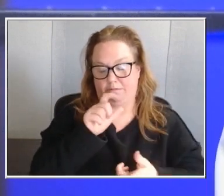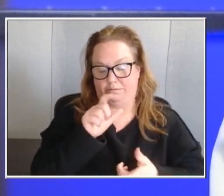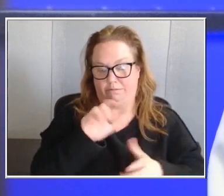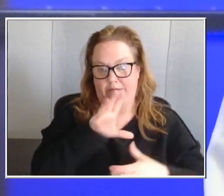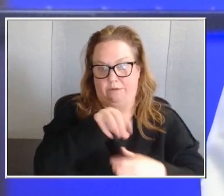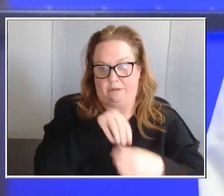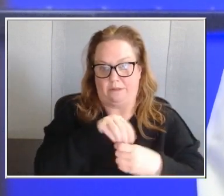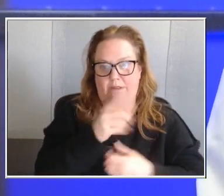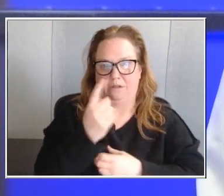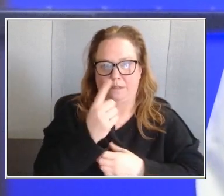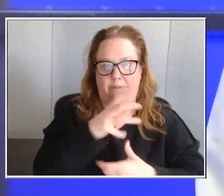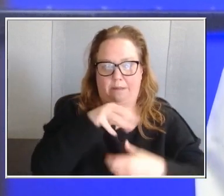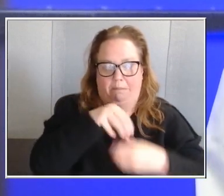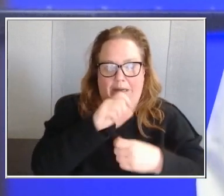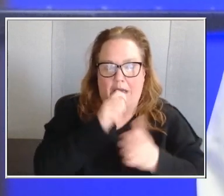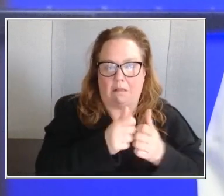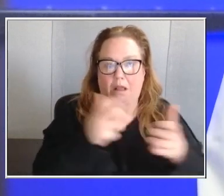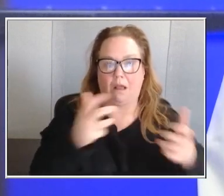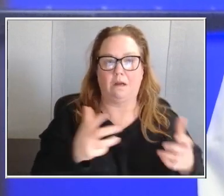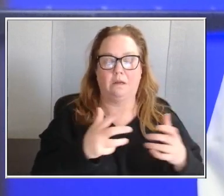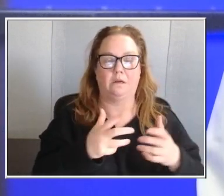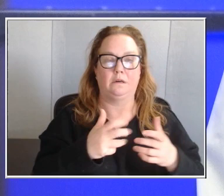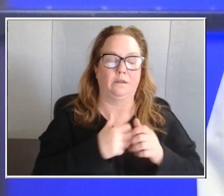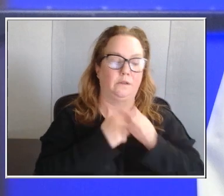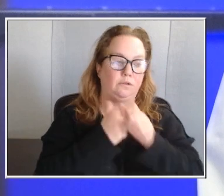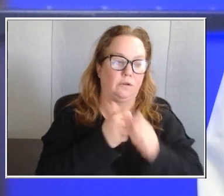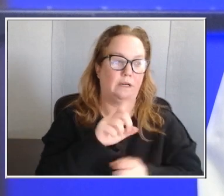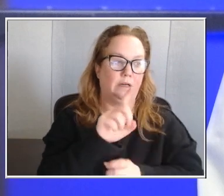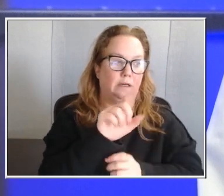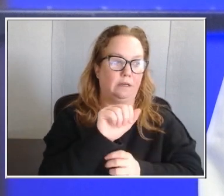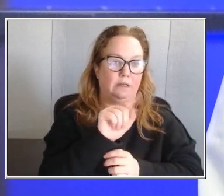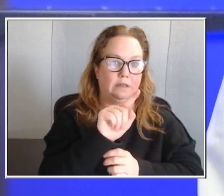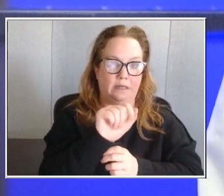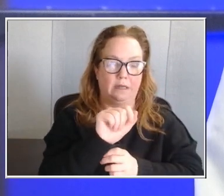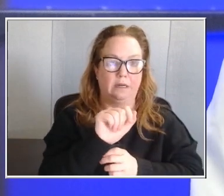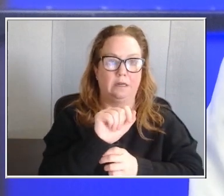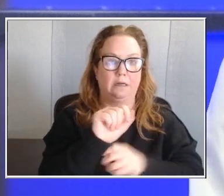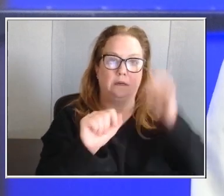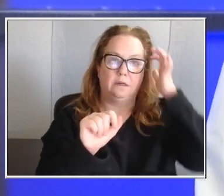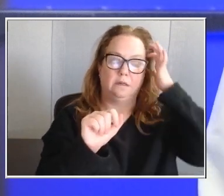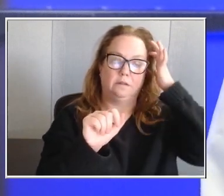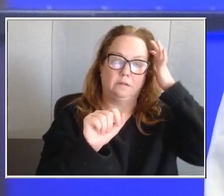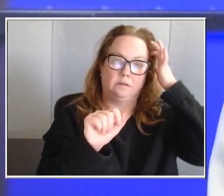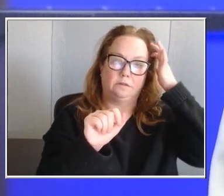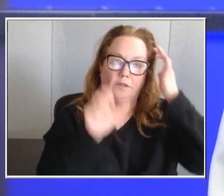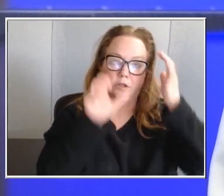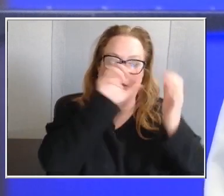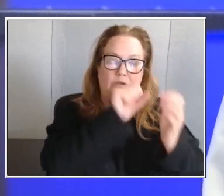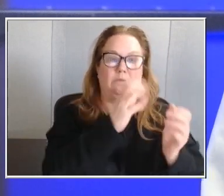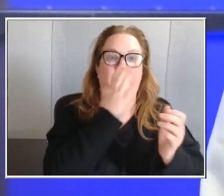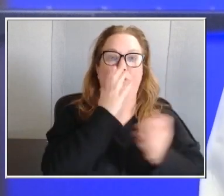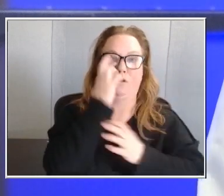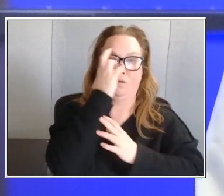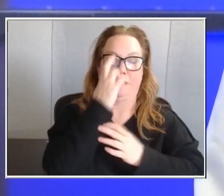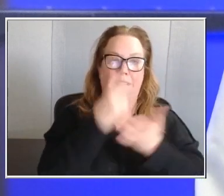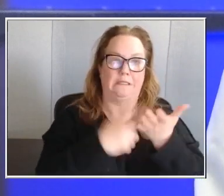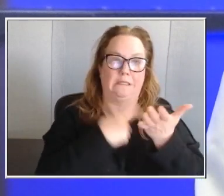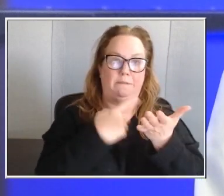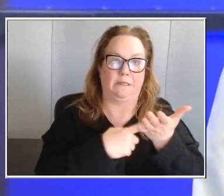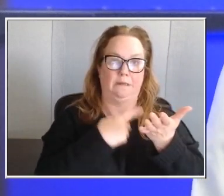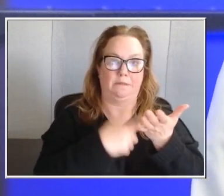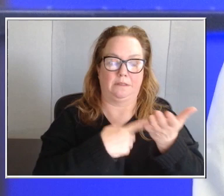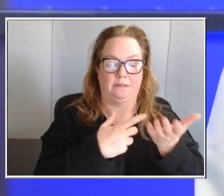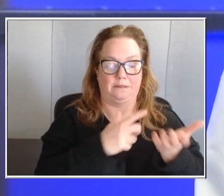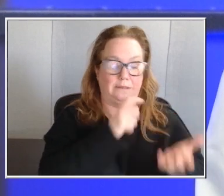something to do with it, but they're tracking the data, and you assume it's for good reasons. Sometimes it's nefarious,